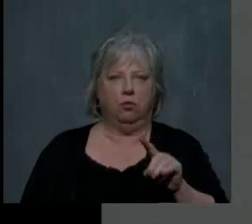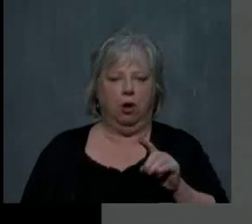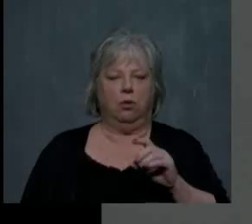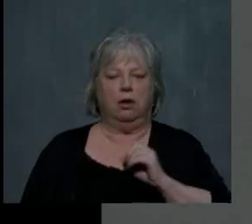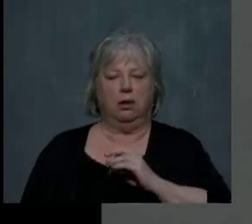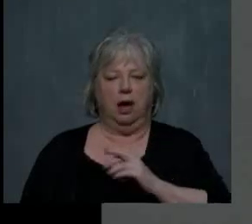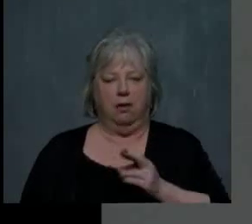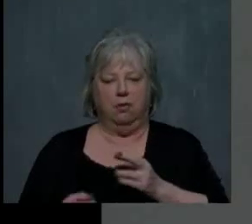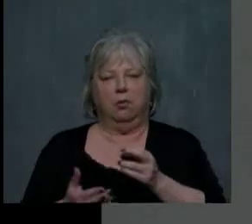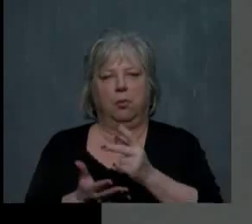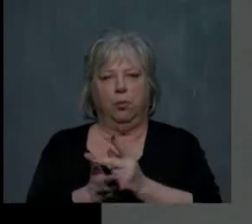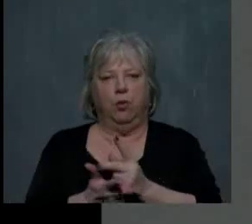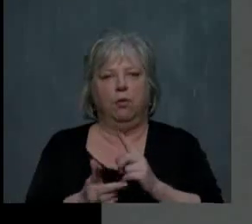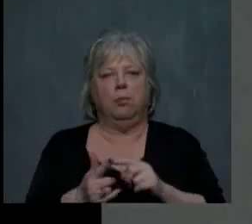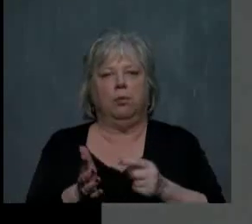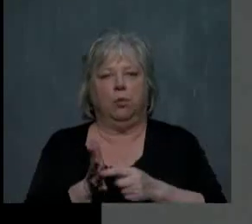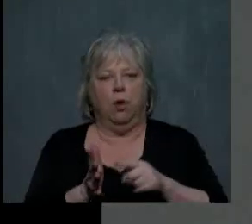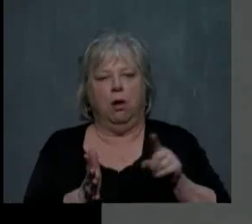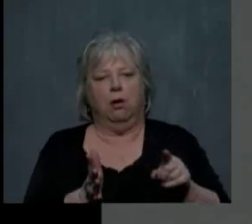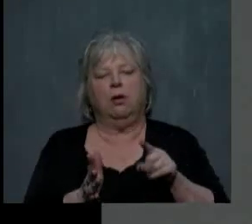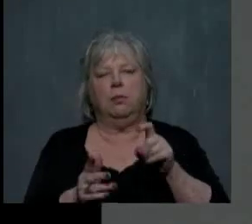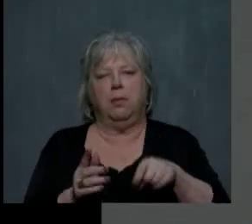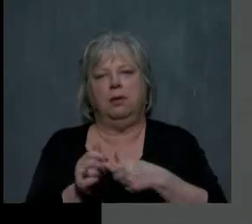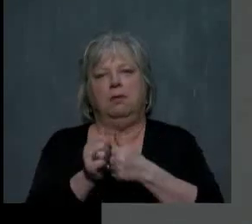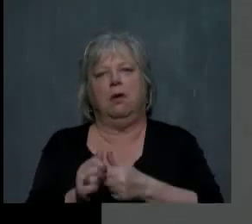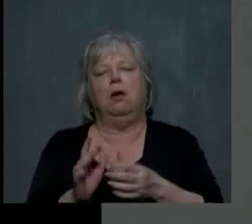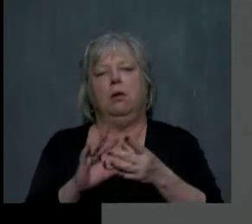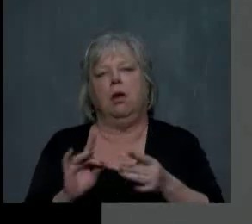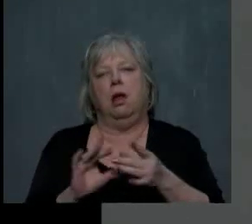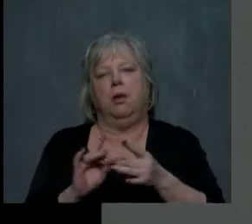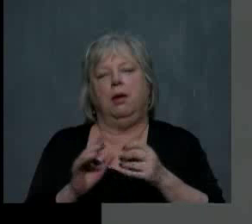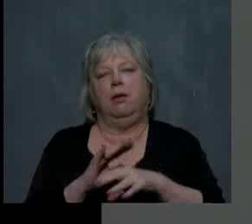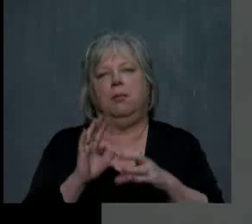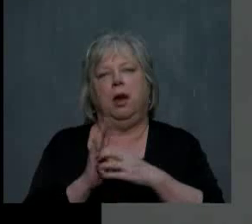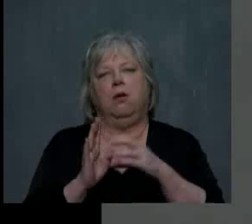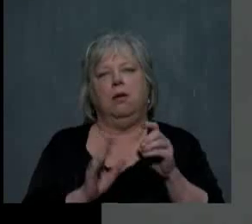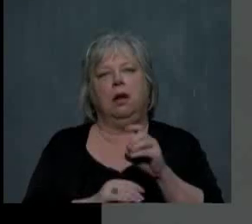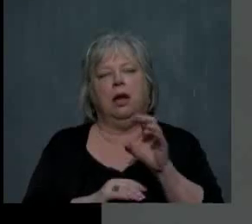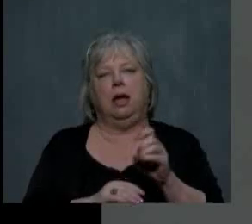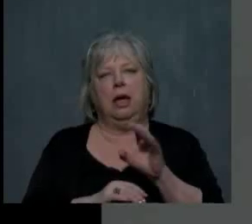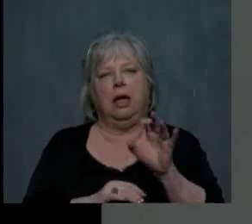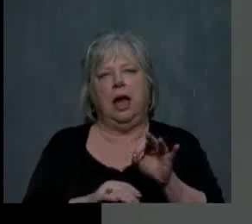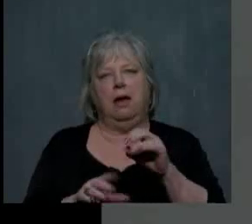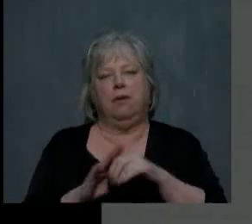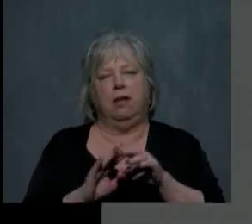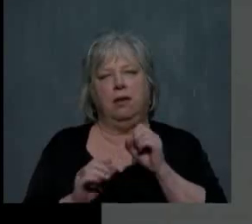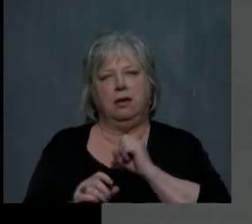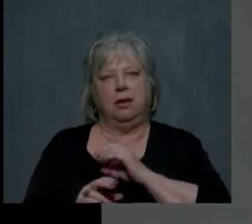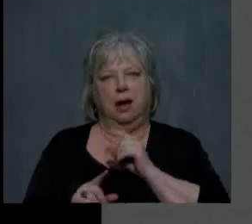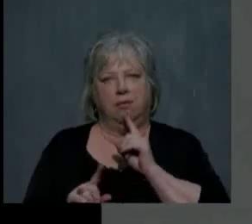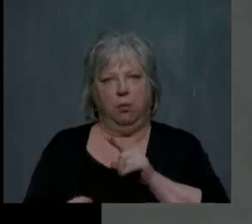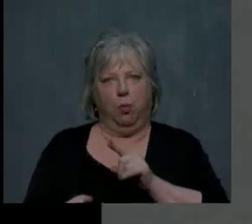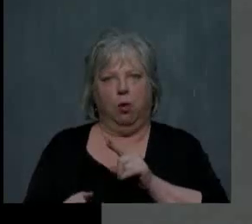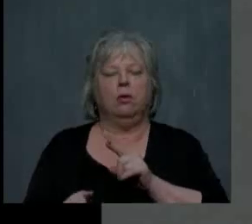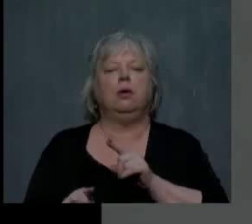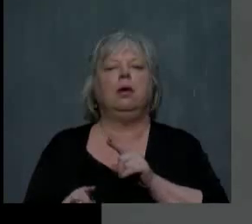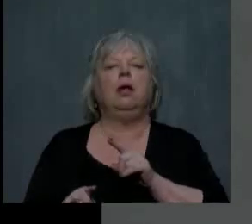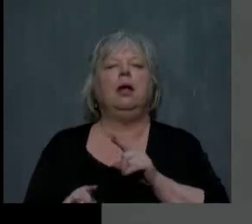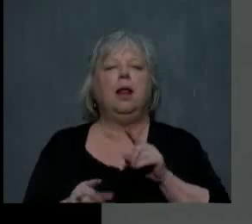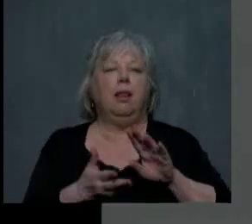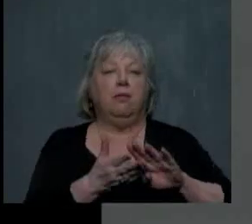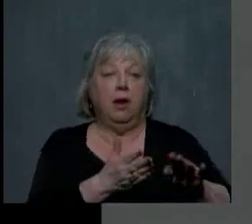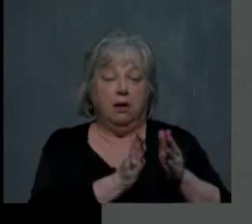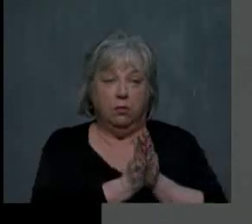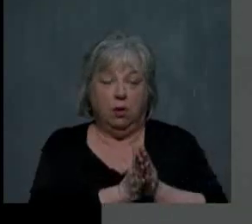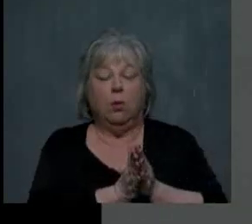request, subject to compliance with the comments and conditions as outlined in paragraphs D, E, and F of the agenda staff report. Staff recommends approval of the